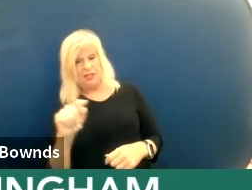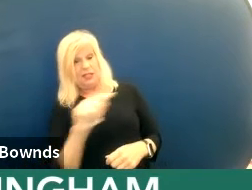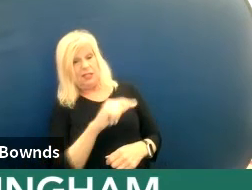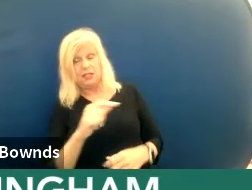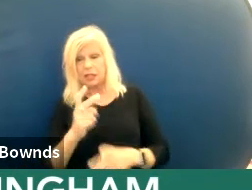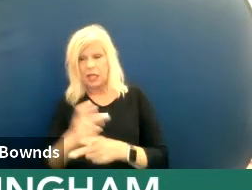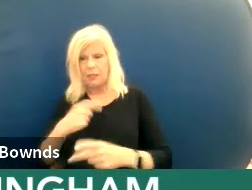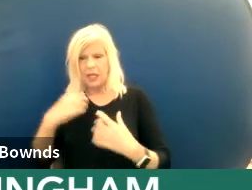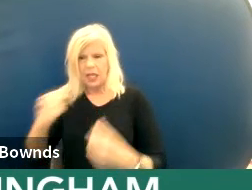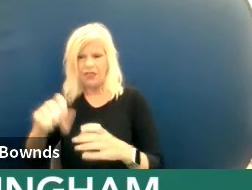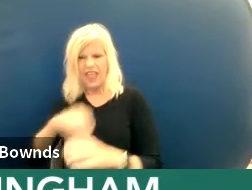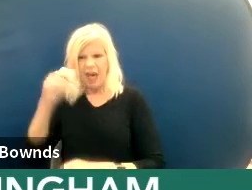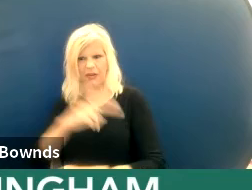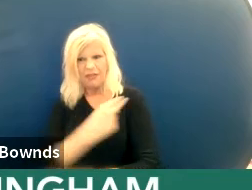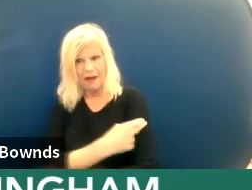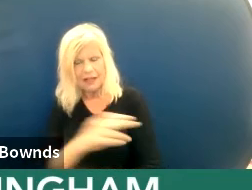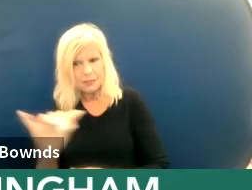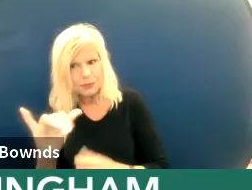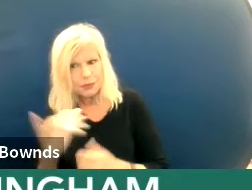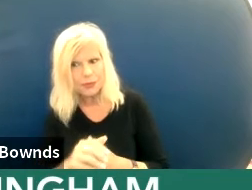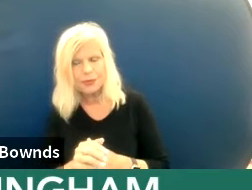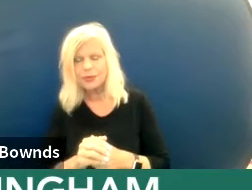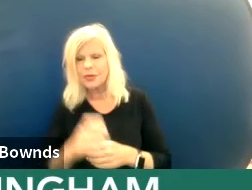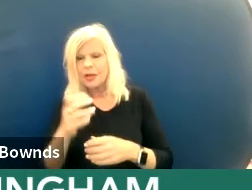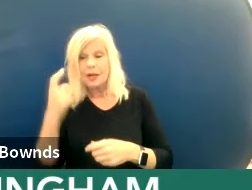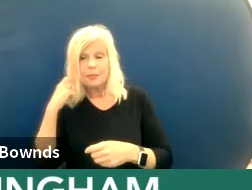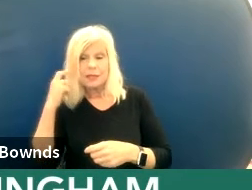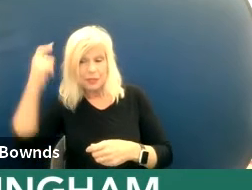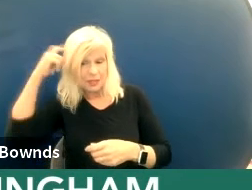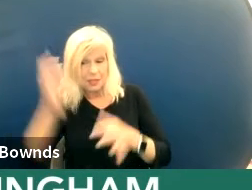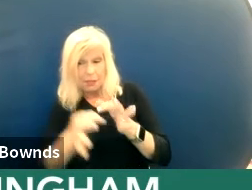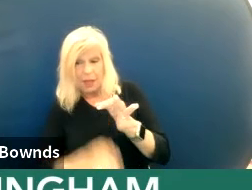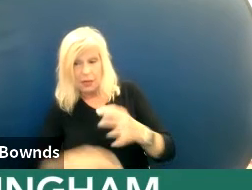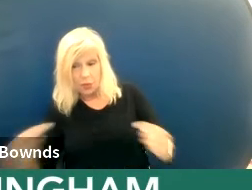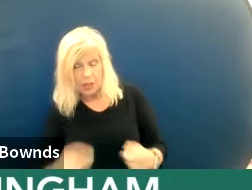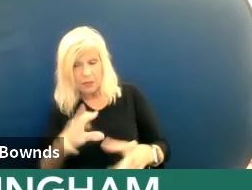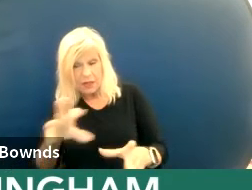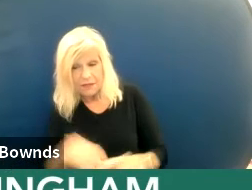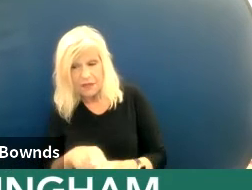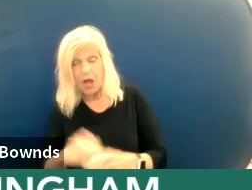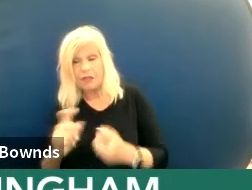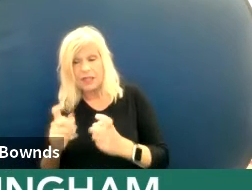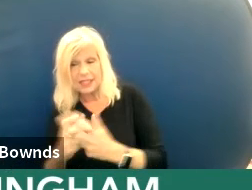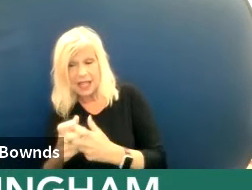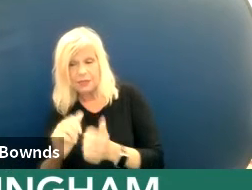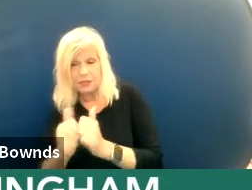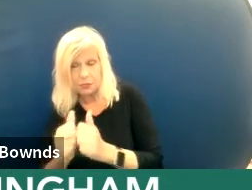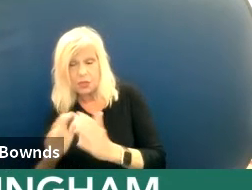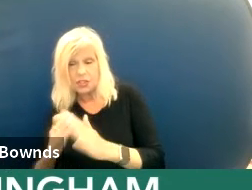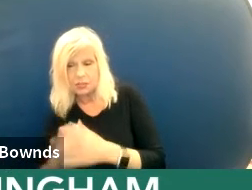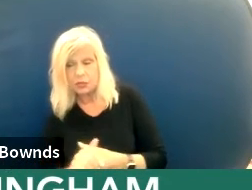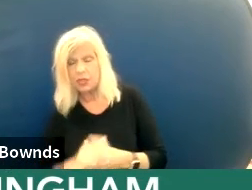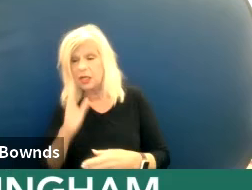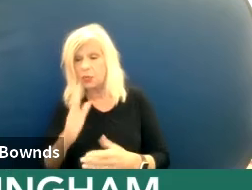healthy and out of the hospital. People with spinal cord injuries who are involved in adaptive sports and recreation in the community are more likely to